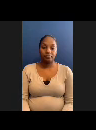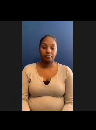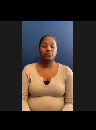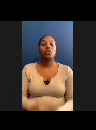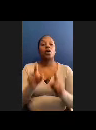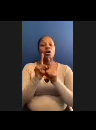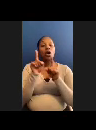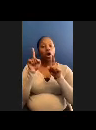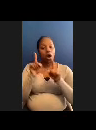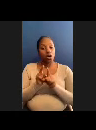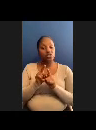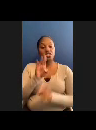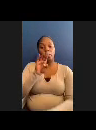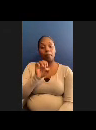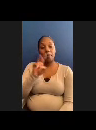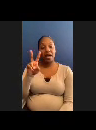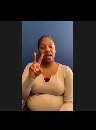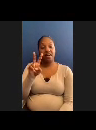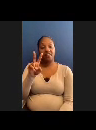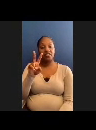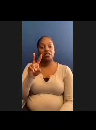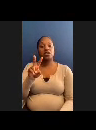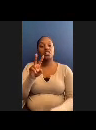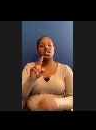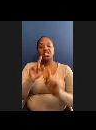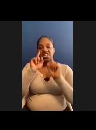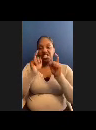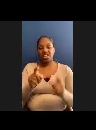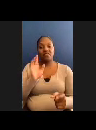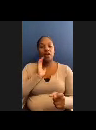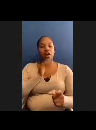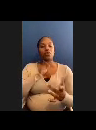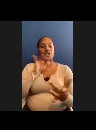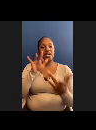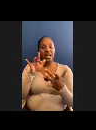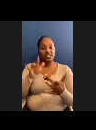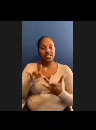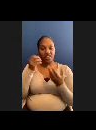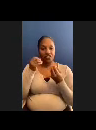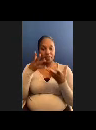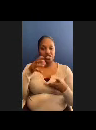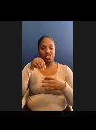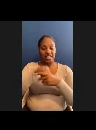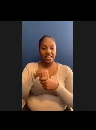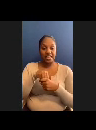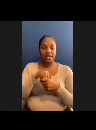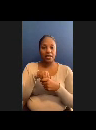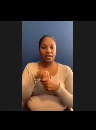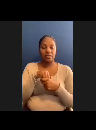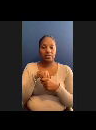Also, Bev has put our contact information in the